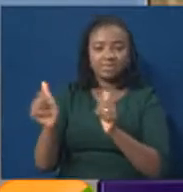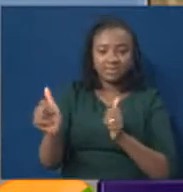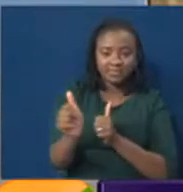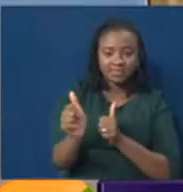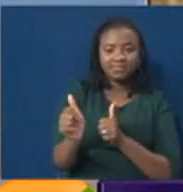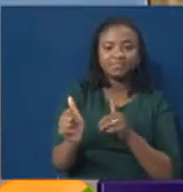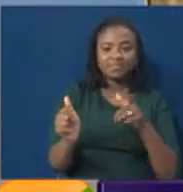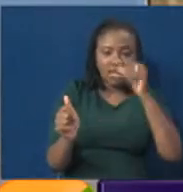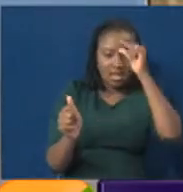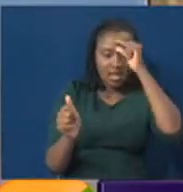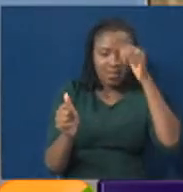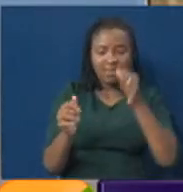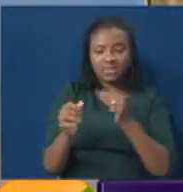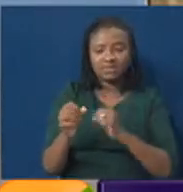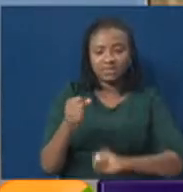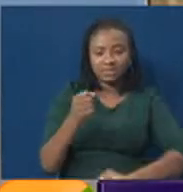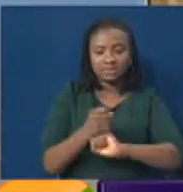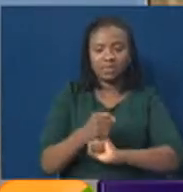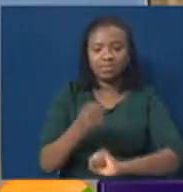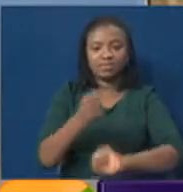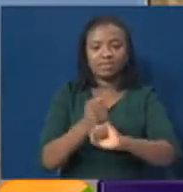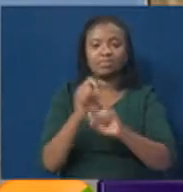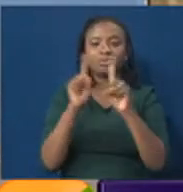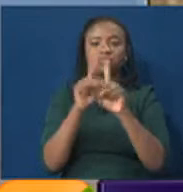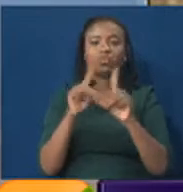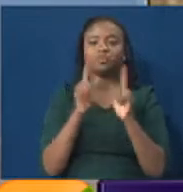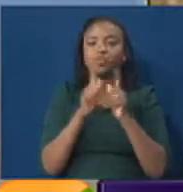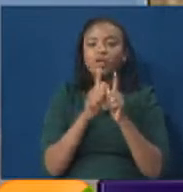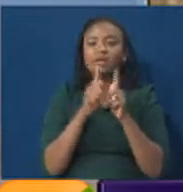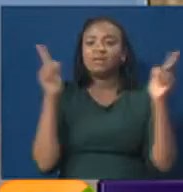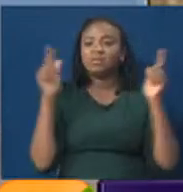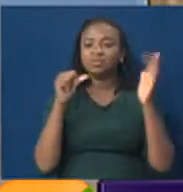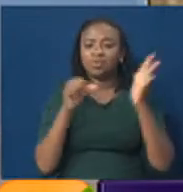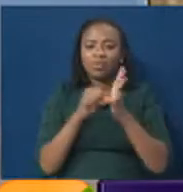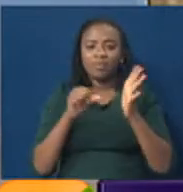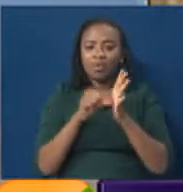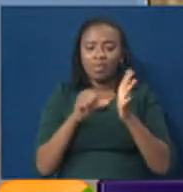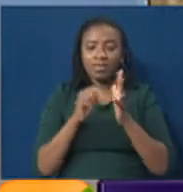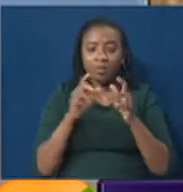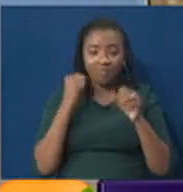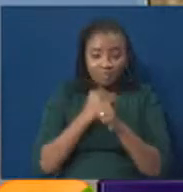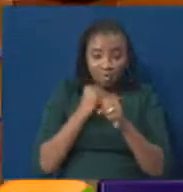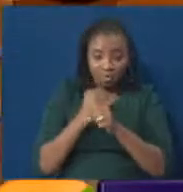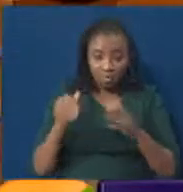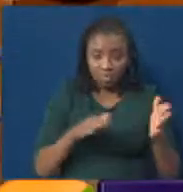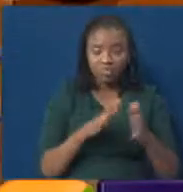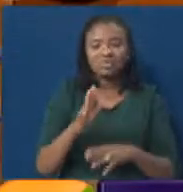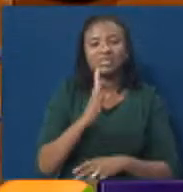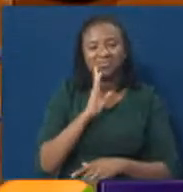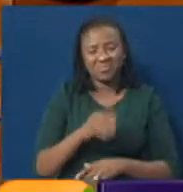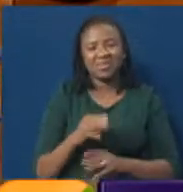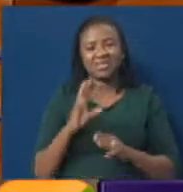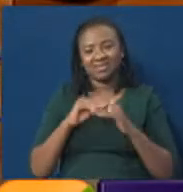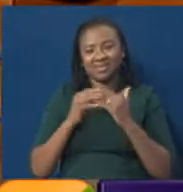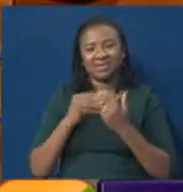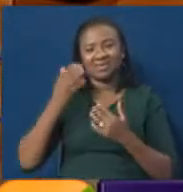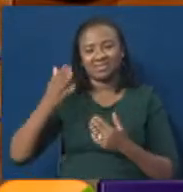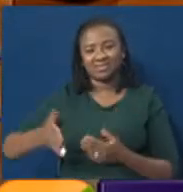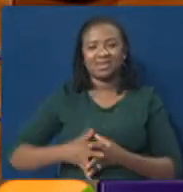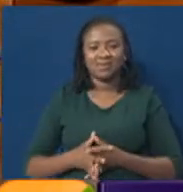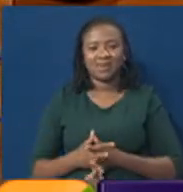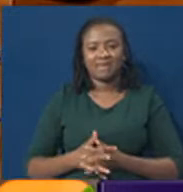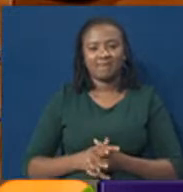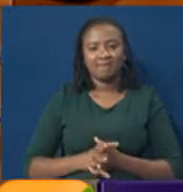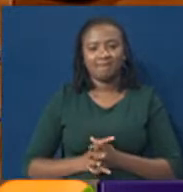of jobs that you're saying is the biggest outcome out of this will still be created. Okay. Thank you. So, okay, allow me now to hand you back to